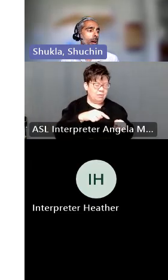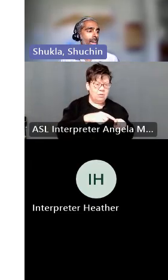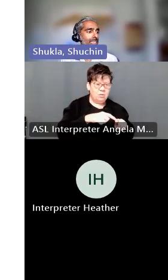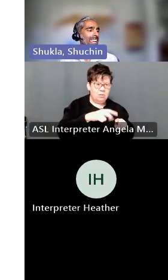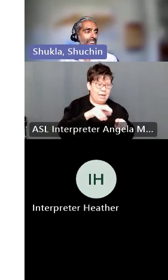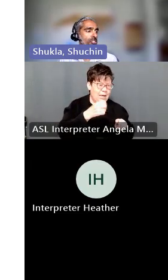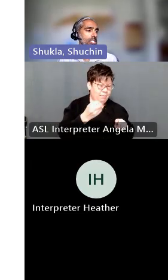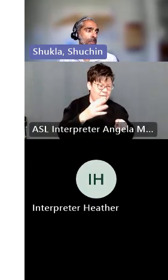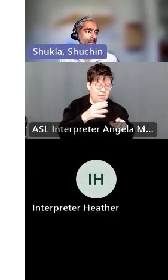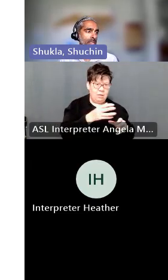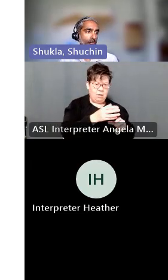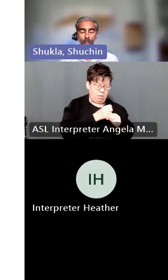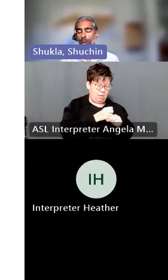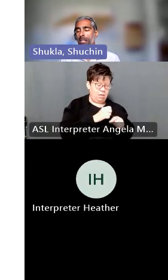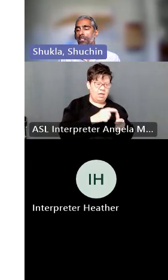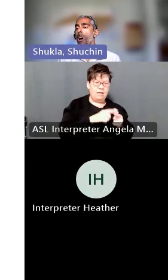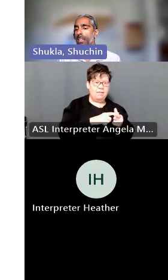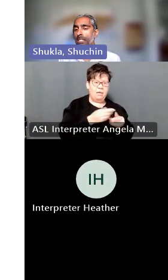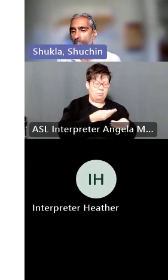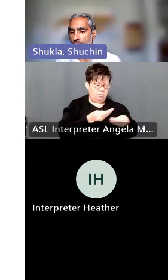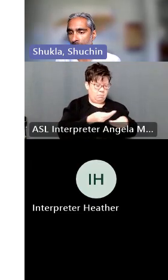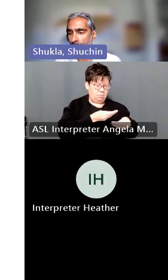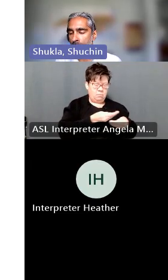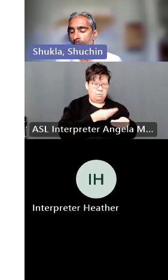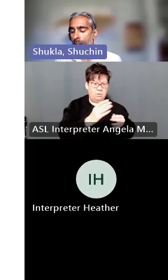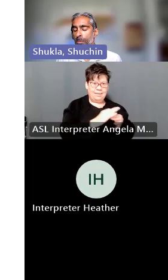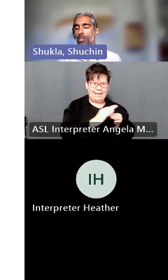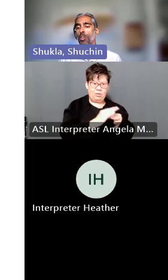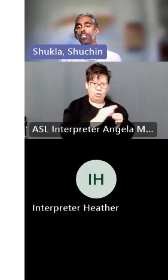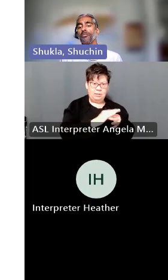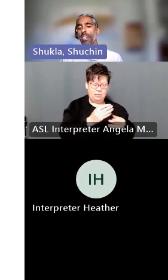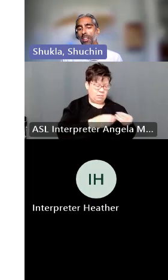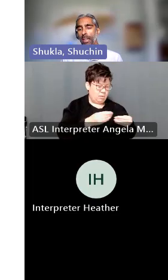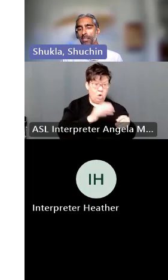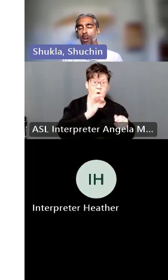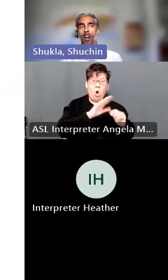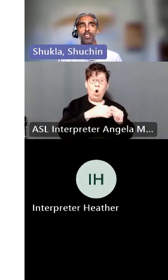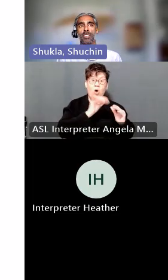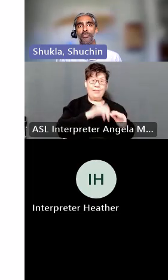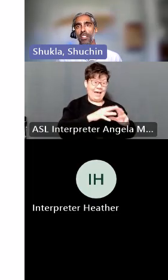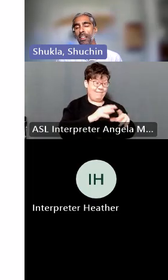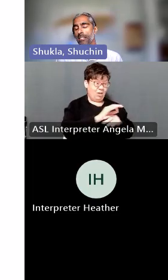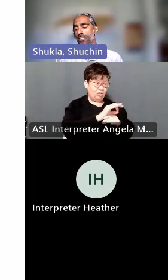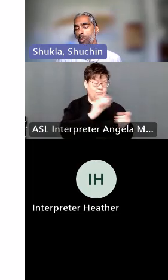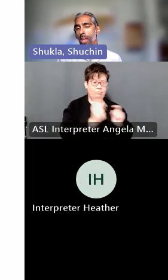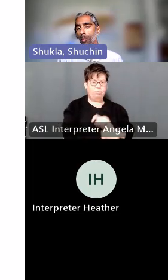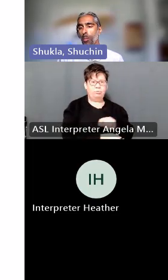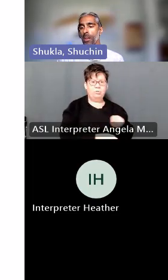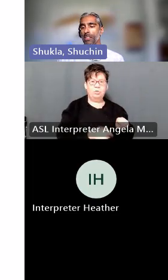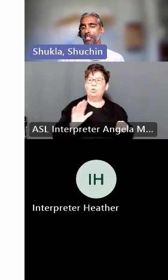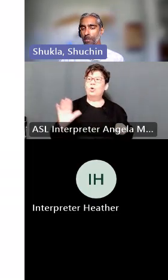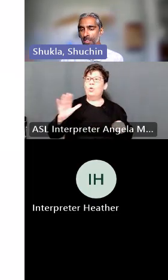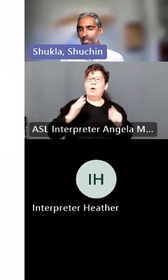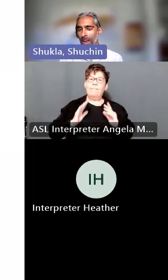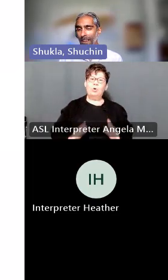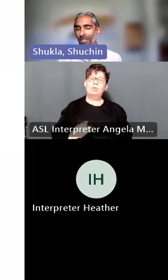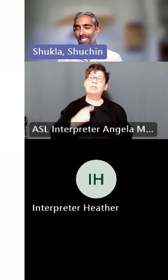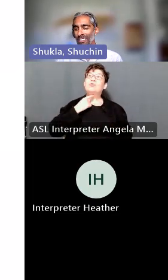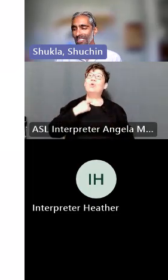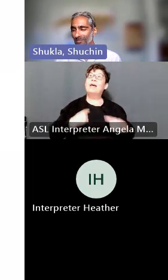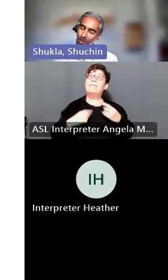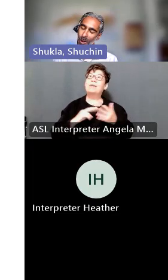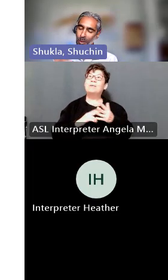neuron, and the connections between the different neurons. All these things change. So those feelings aren't just feelings in the way we want to